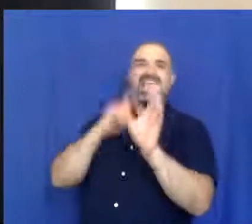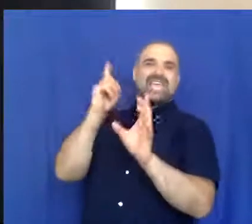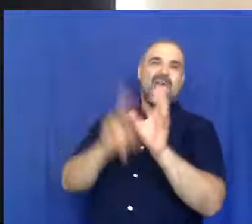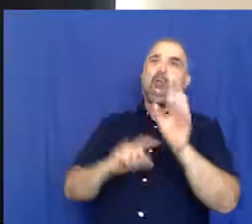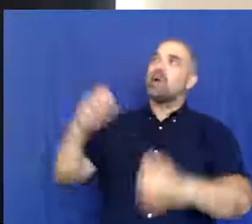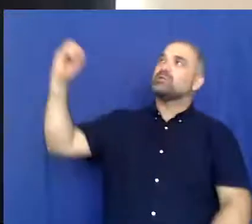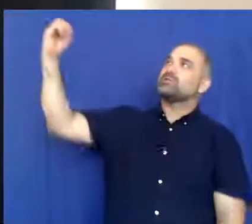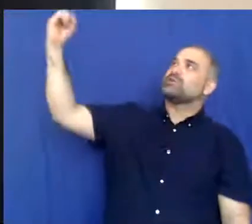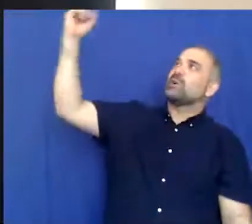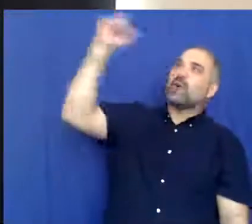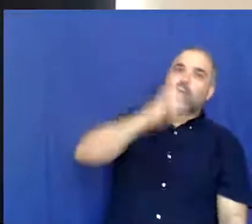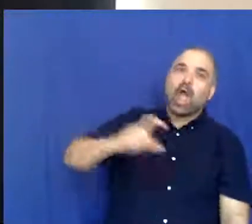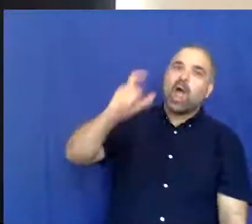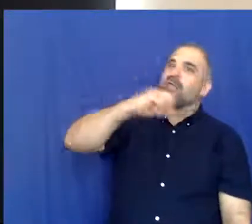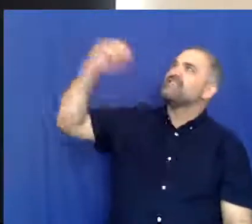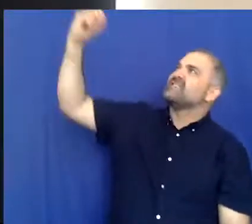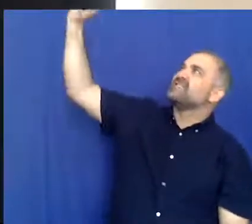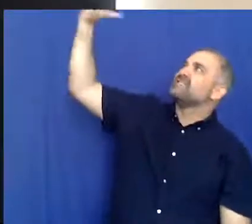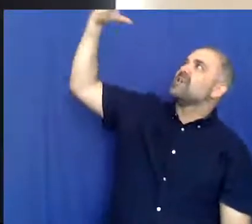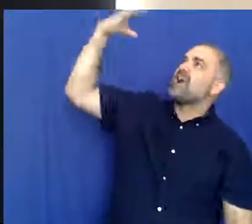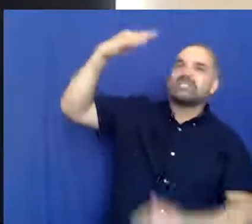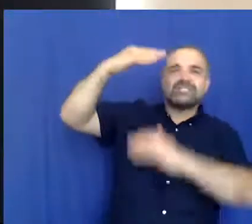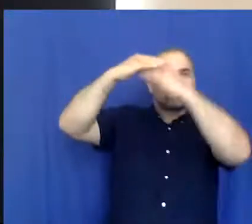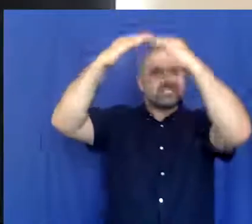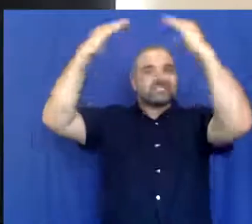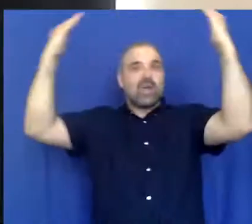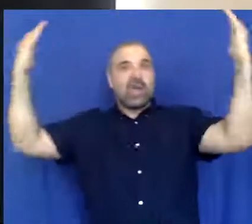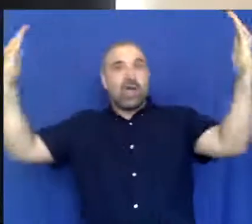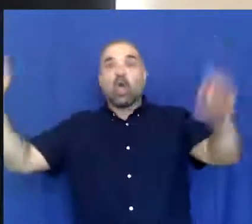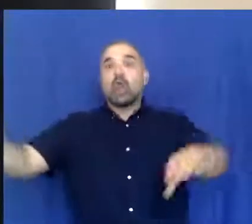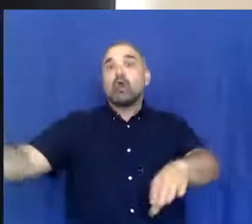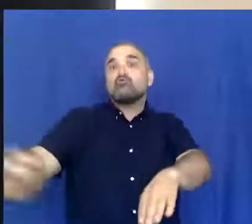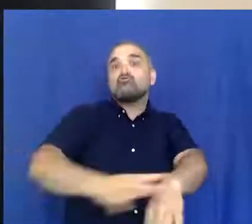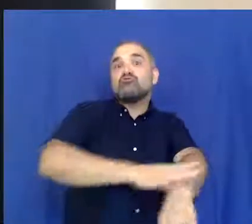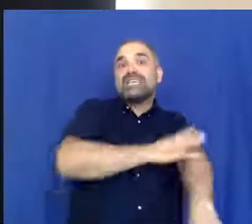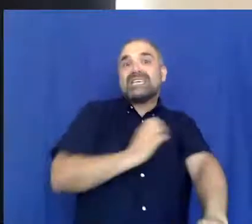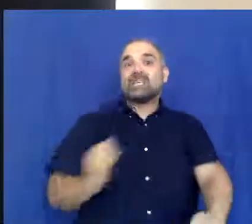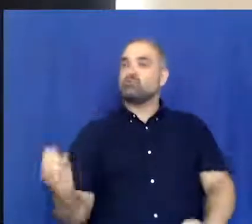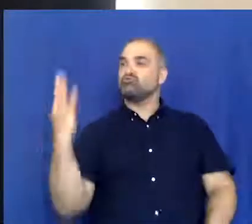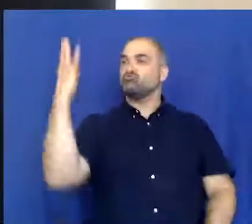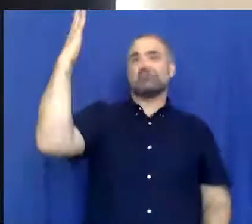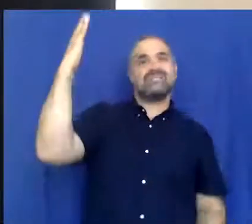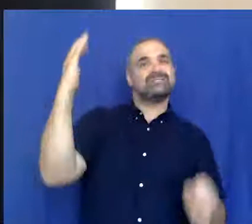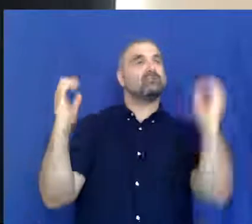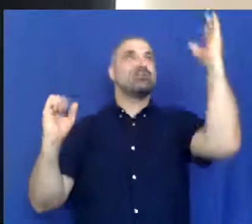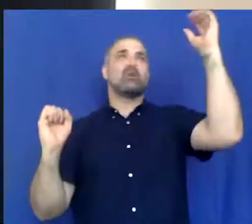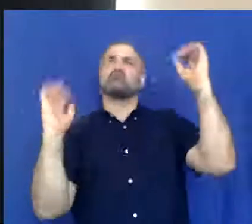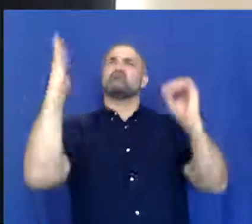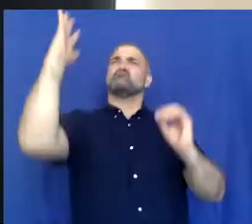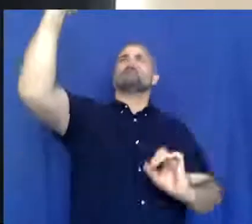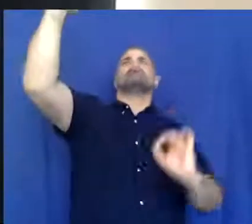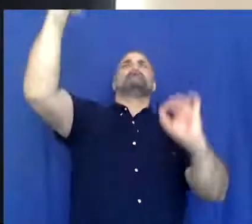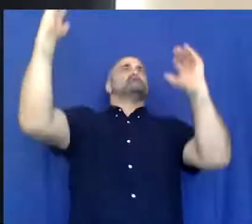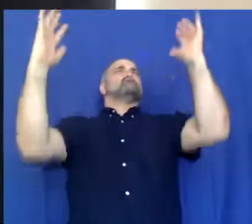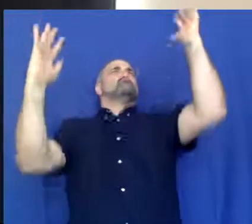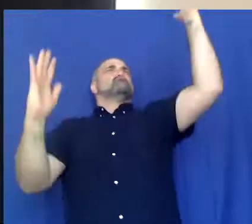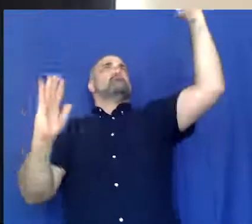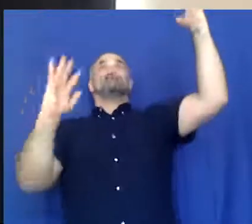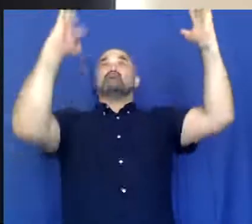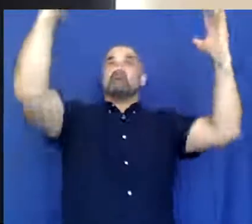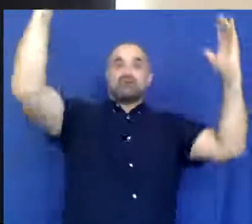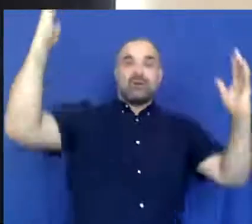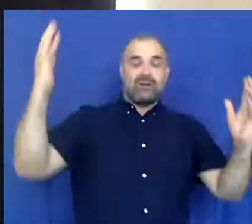Ready? Yellow is the colour of the sun in the sky. Green is the trees that grow oh